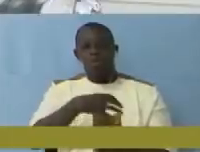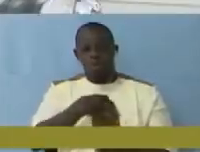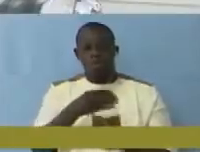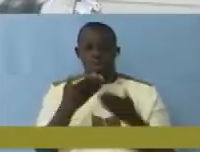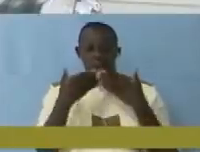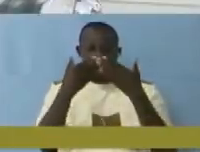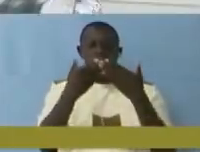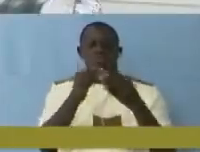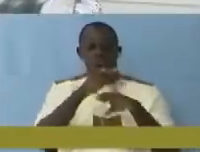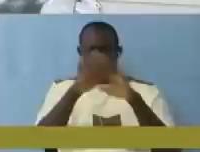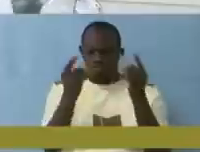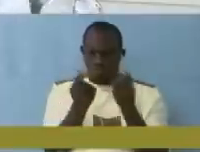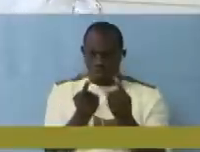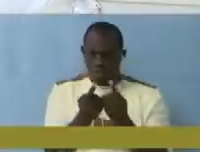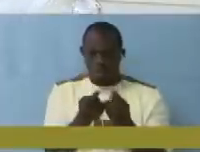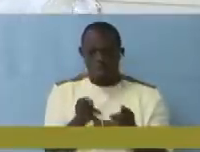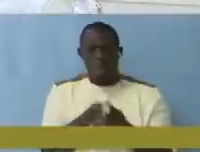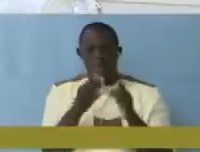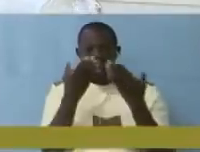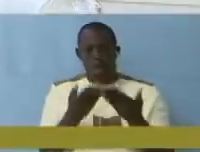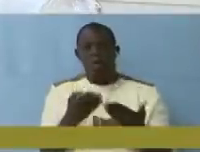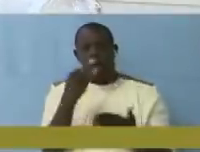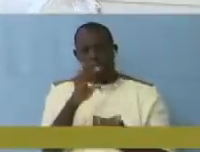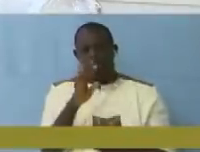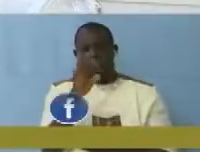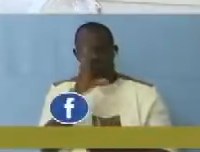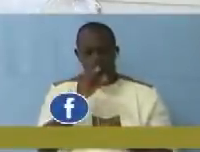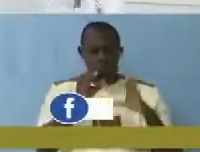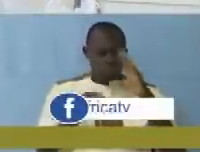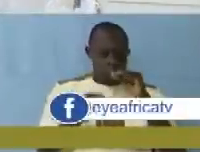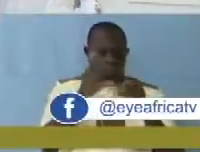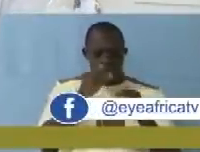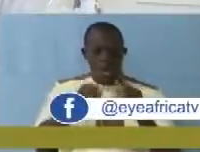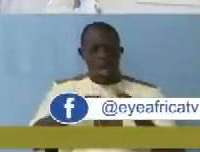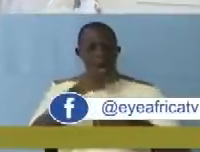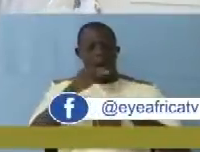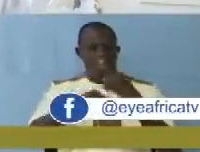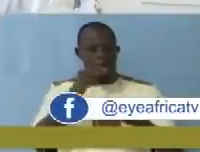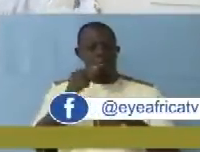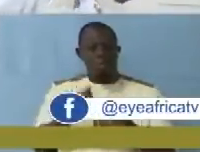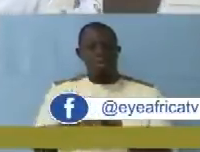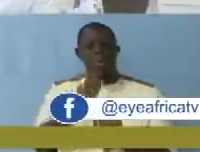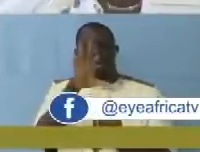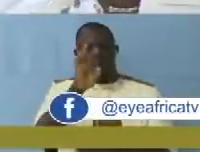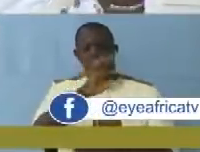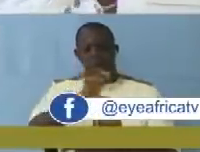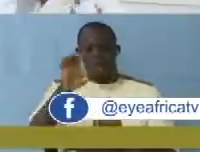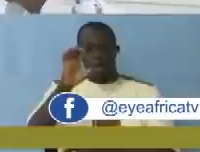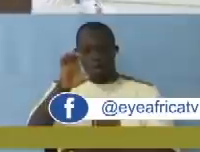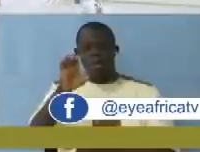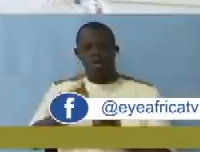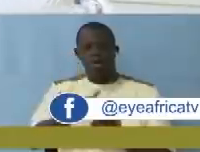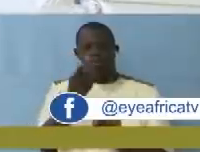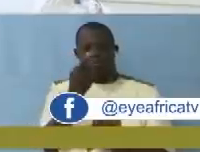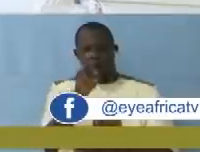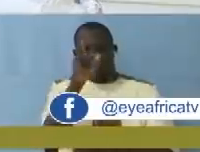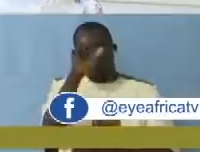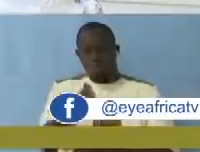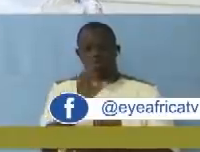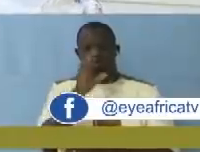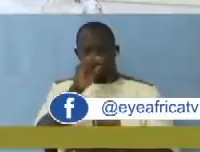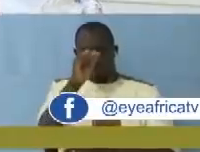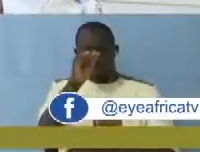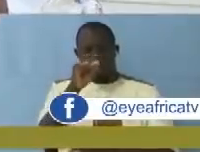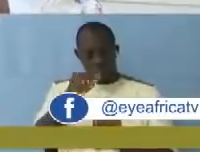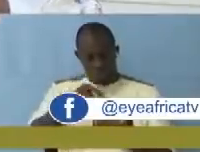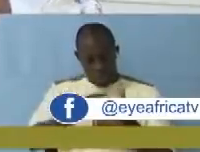out. Now, if you talk about TRC, the first person to talk is SRC. So look, Mr. I'm just giving you an example.